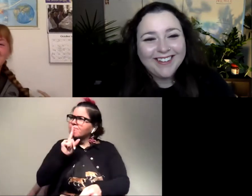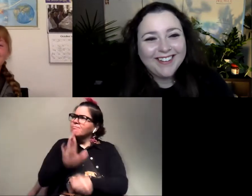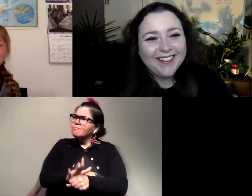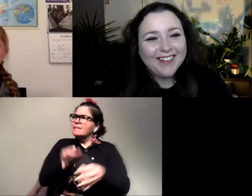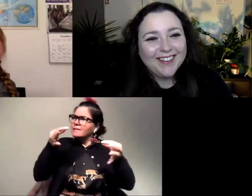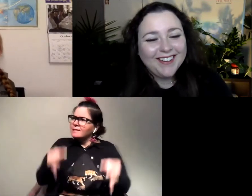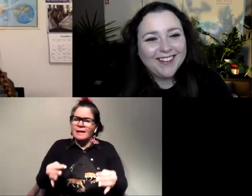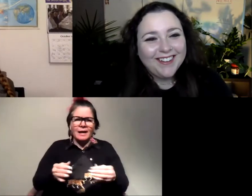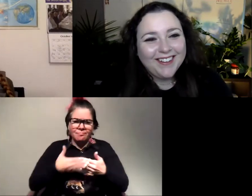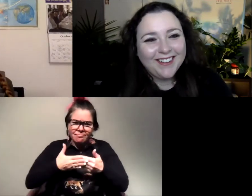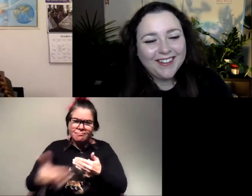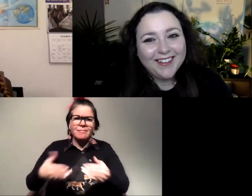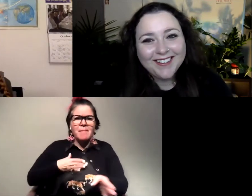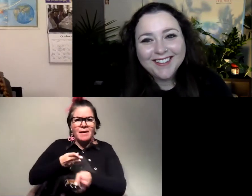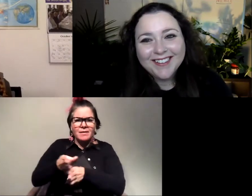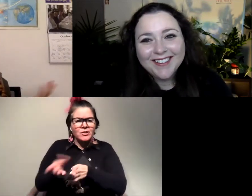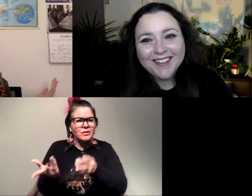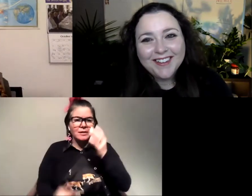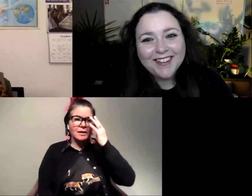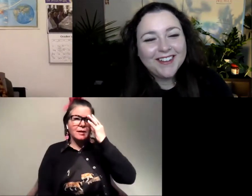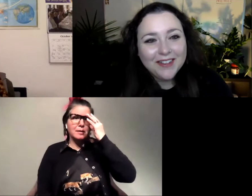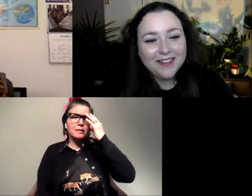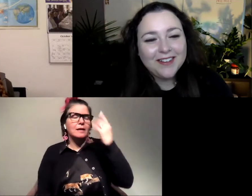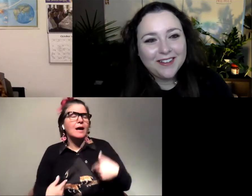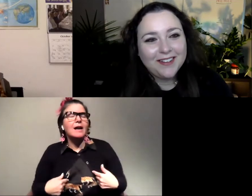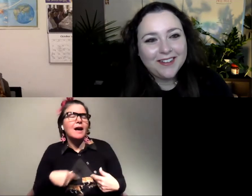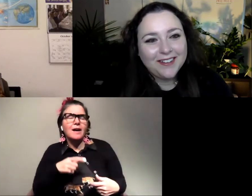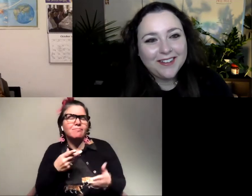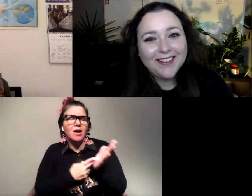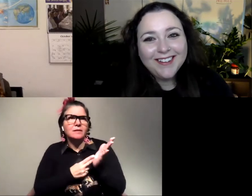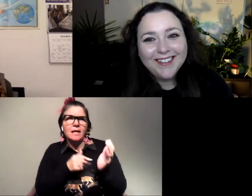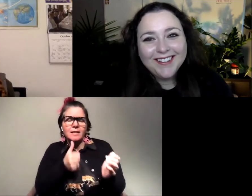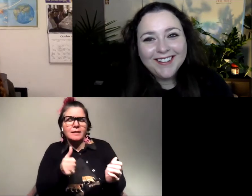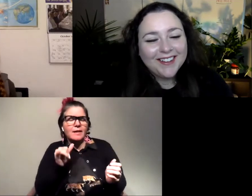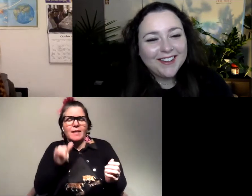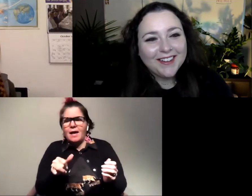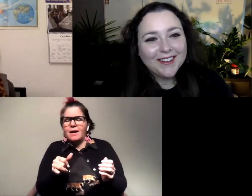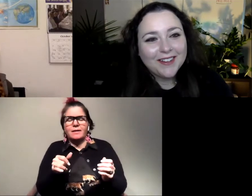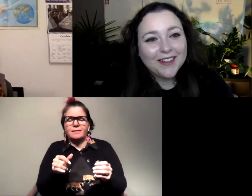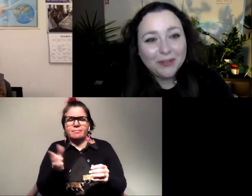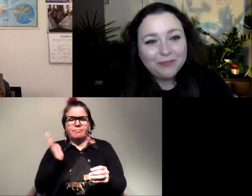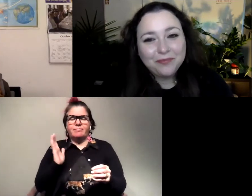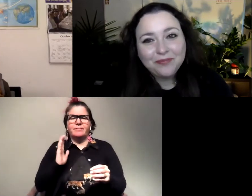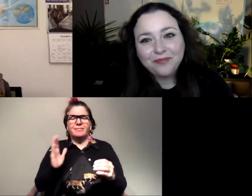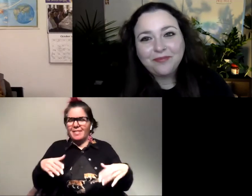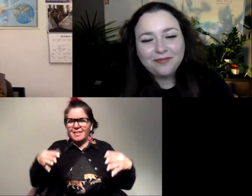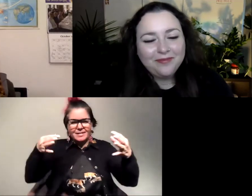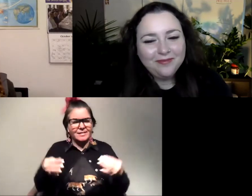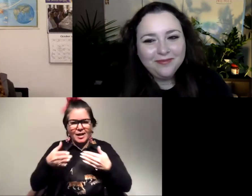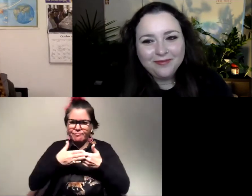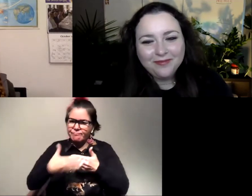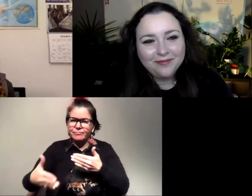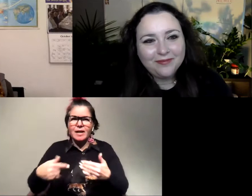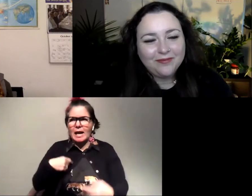Right. But I really didn't. I at that point, I'd certainly had not decided that that's what I wanted to do, and I told